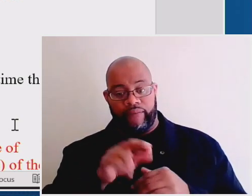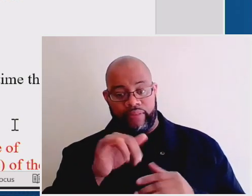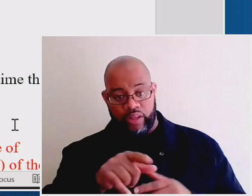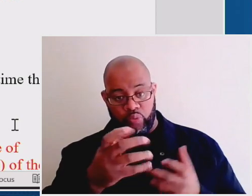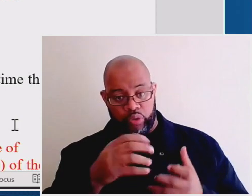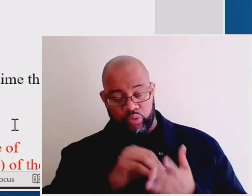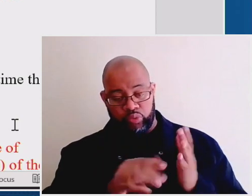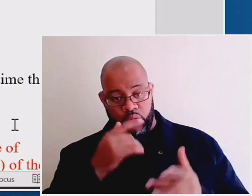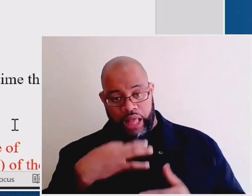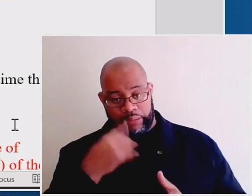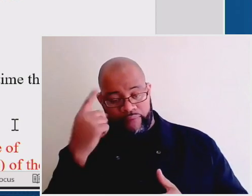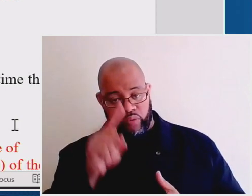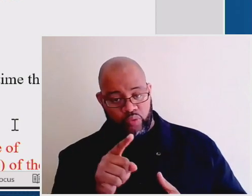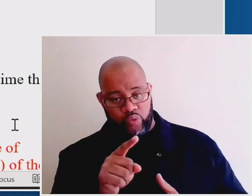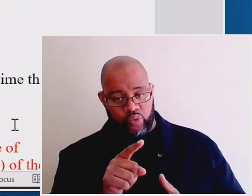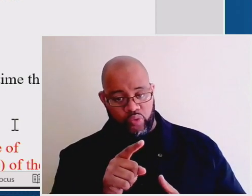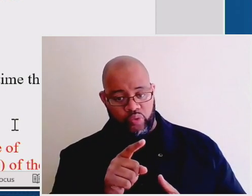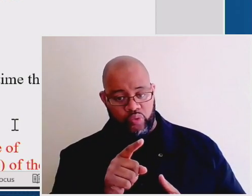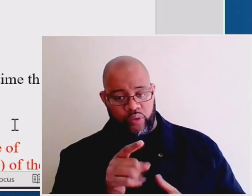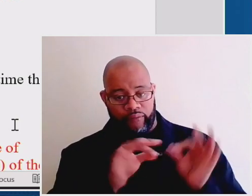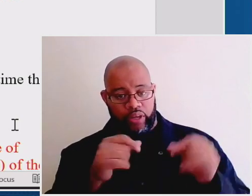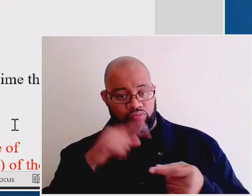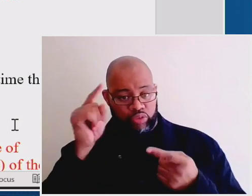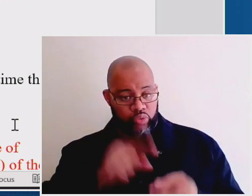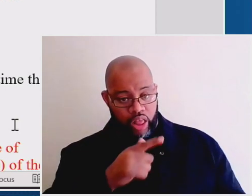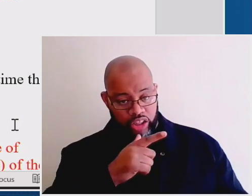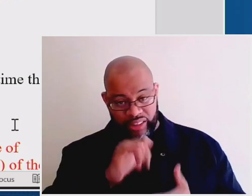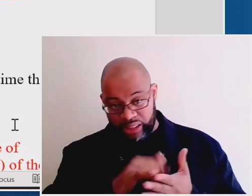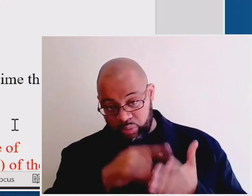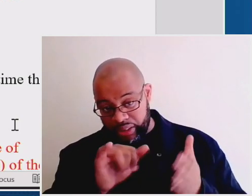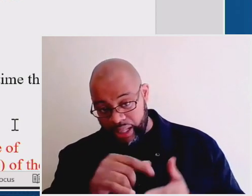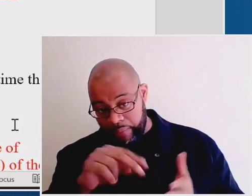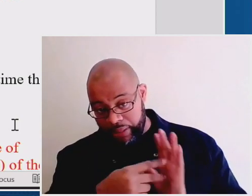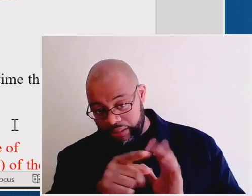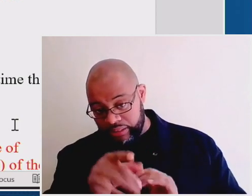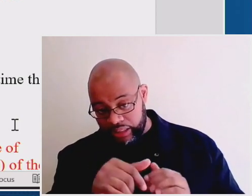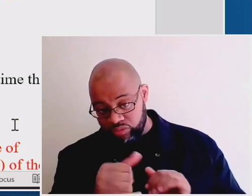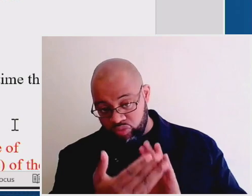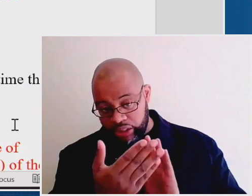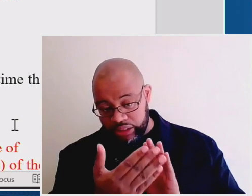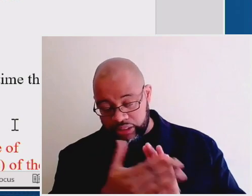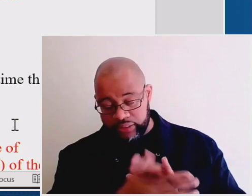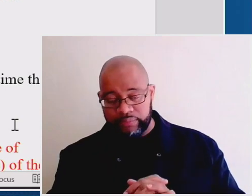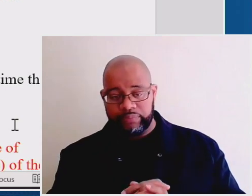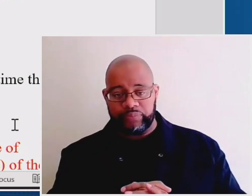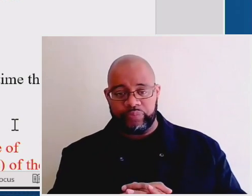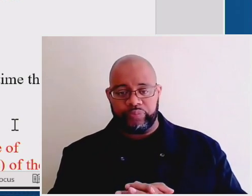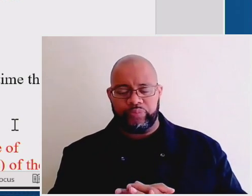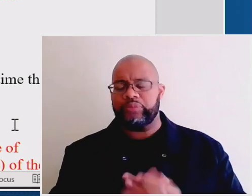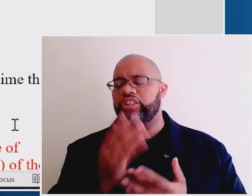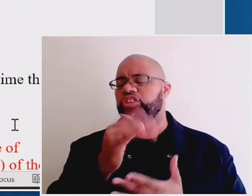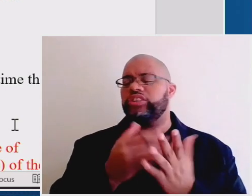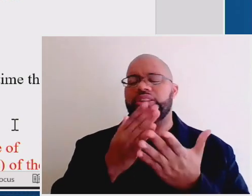eligible for free and reduced lunch? Is that what this one is addressing? Just some clarity on,